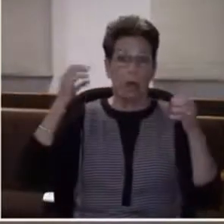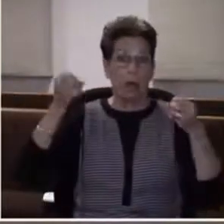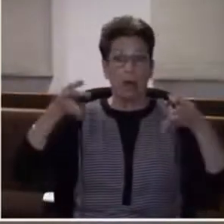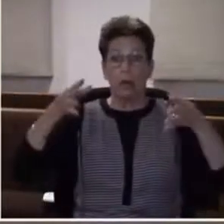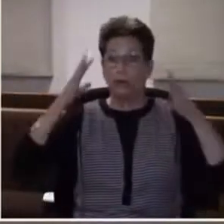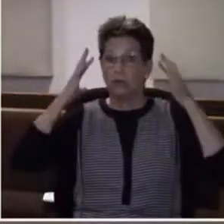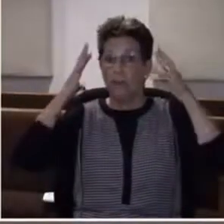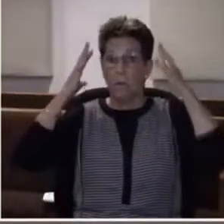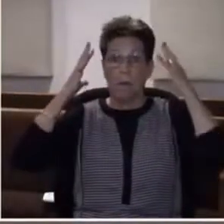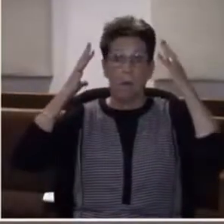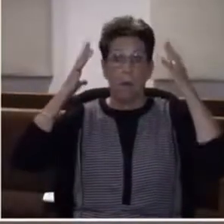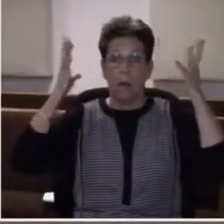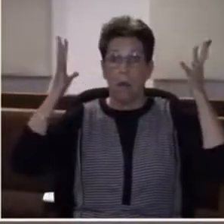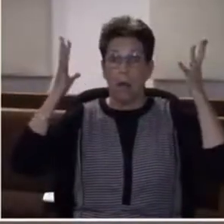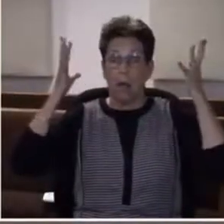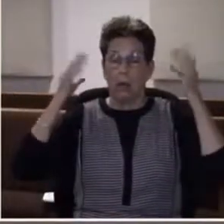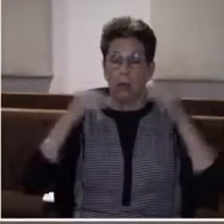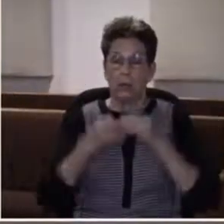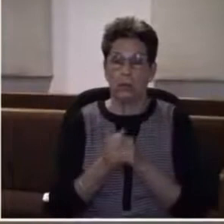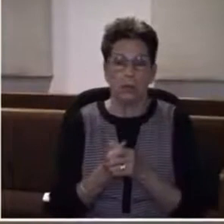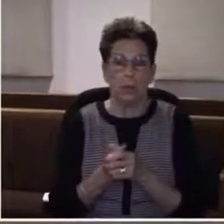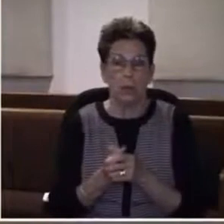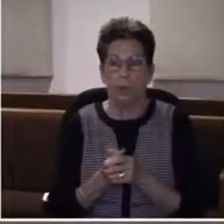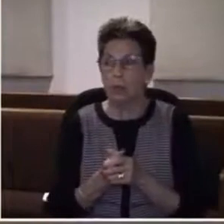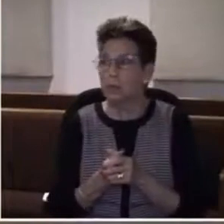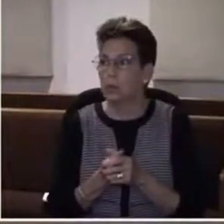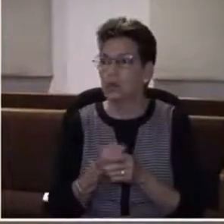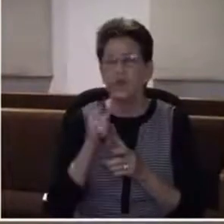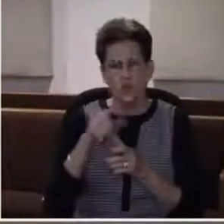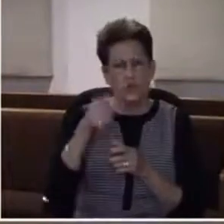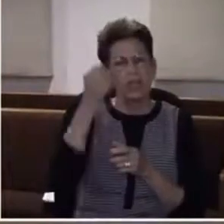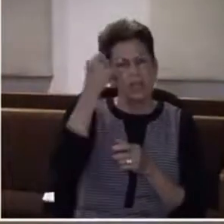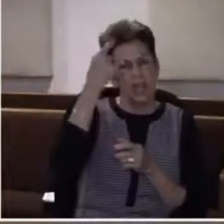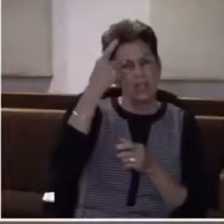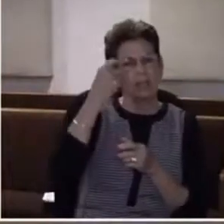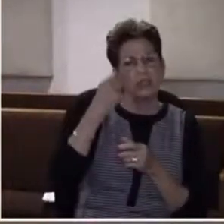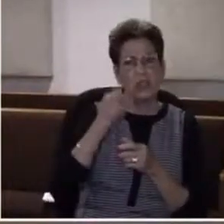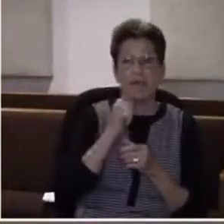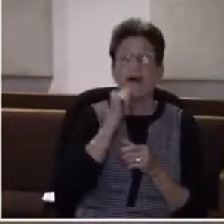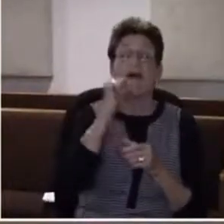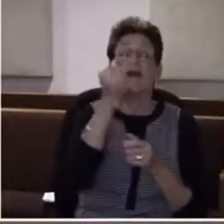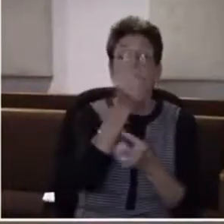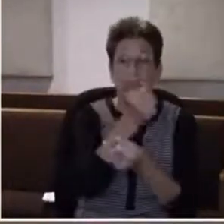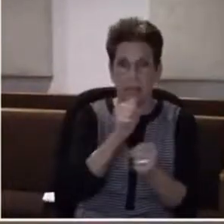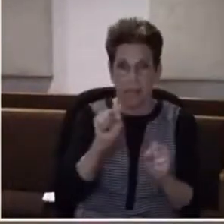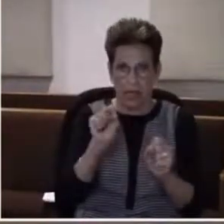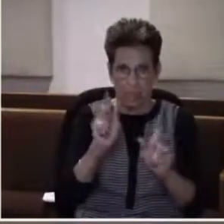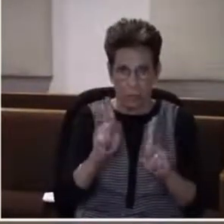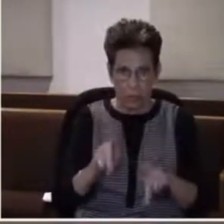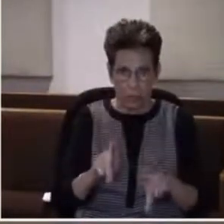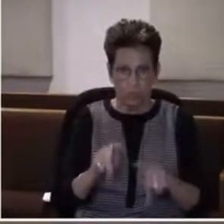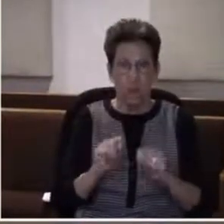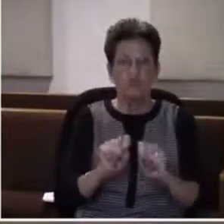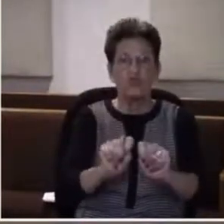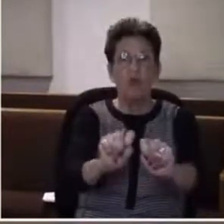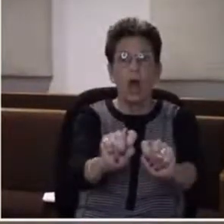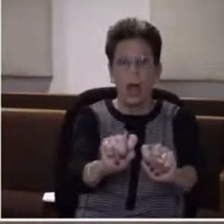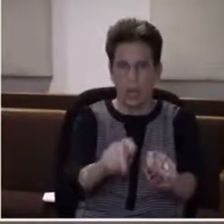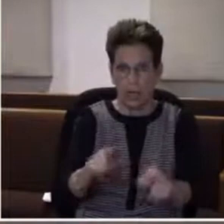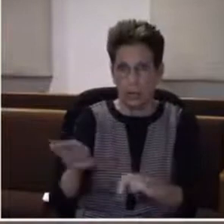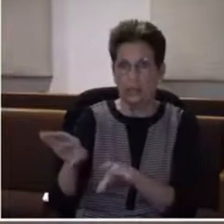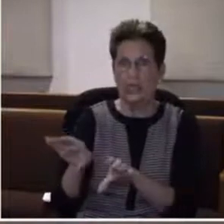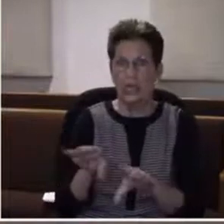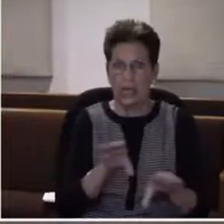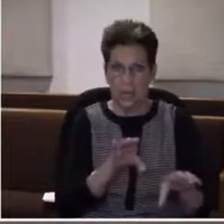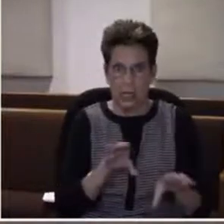with failure all different ways. You can understand an unsaved person dealing with failure according to their old